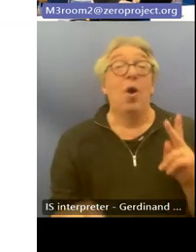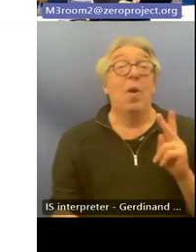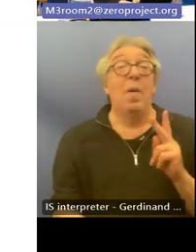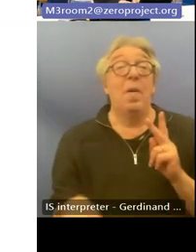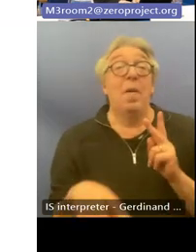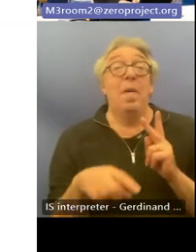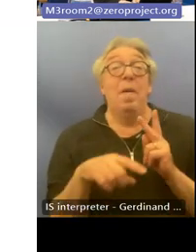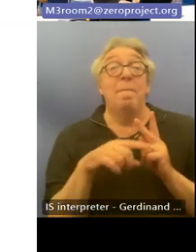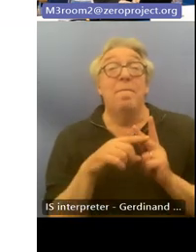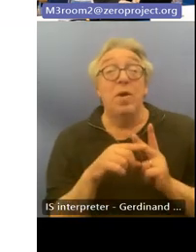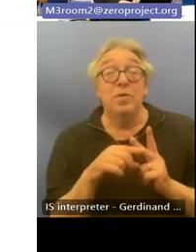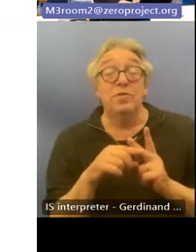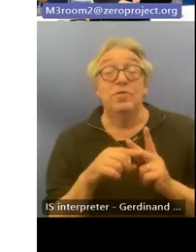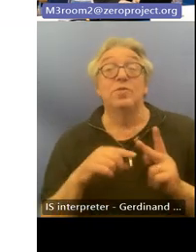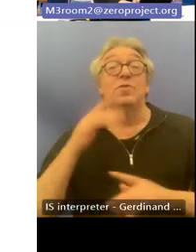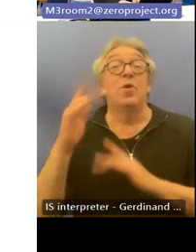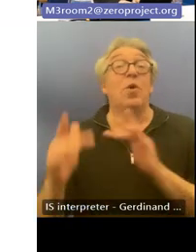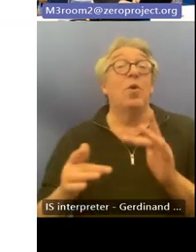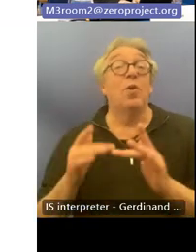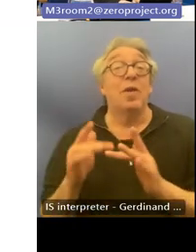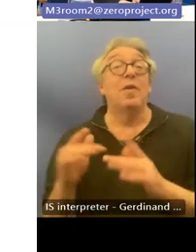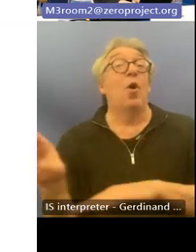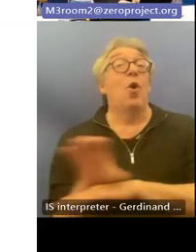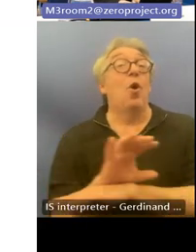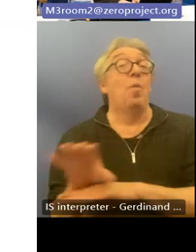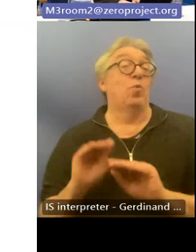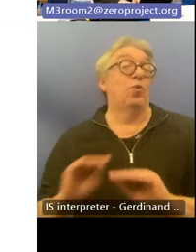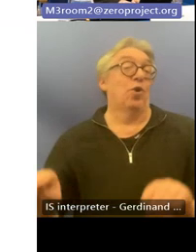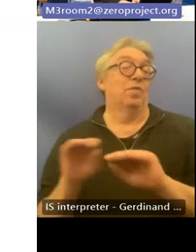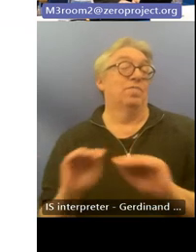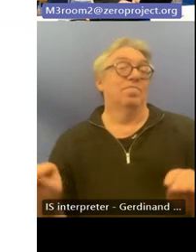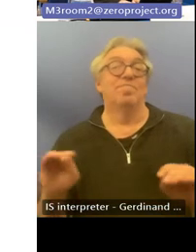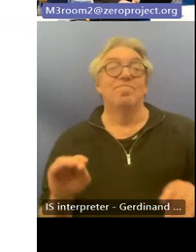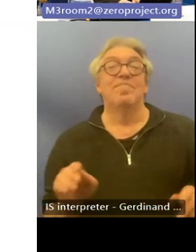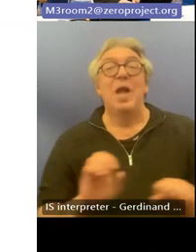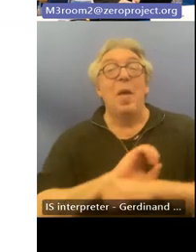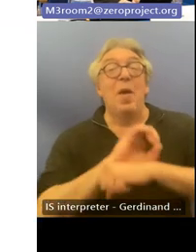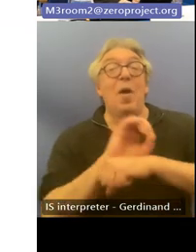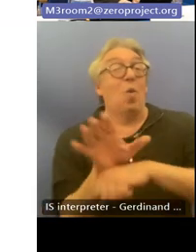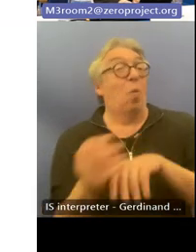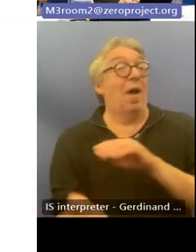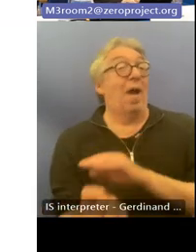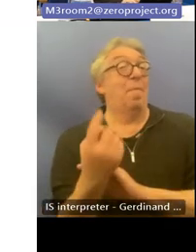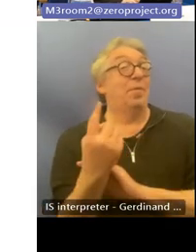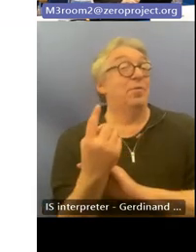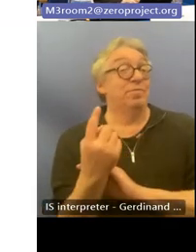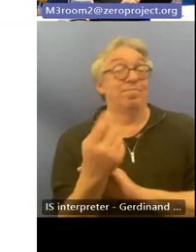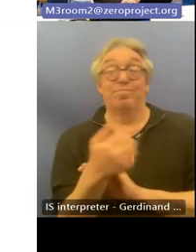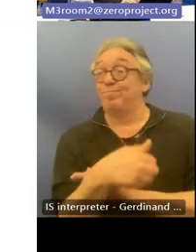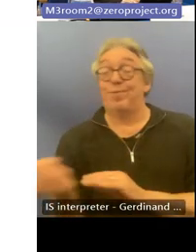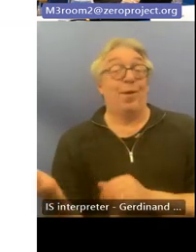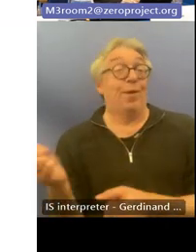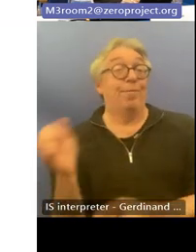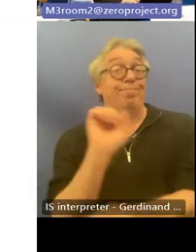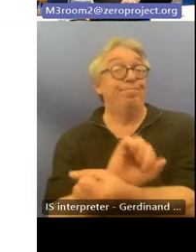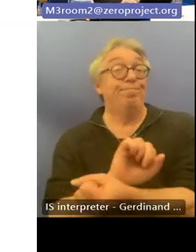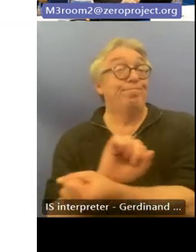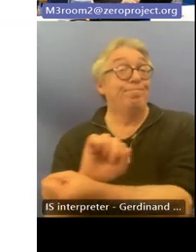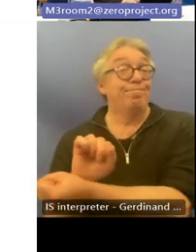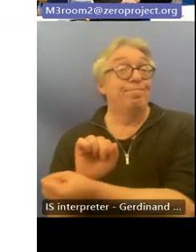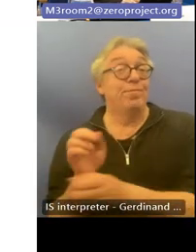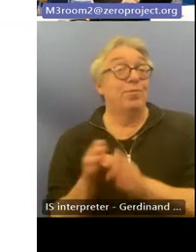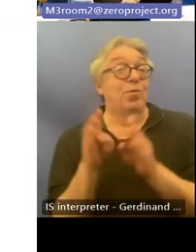online trainings, skill trainings during pandemic lockdown. We also conducted smartphone using trainings,